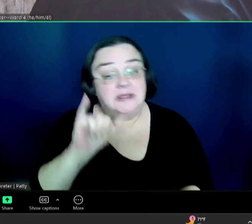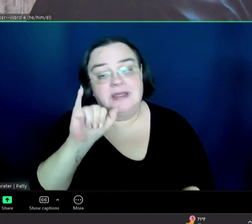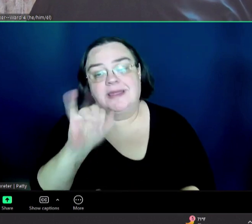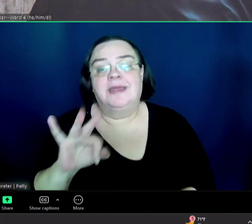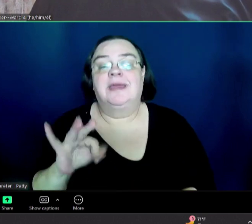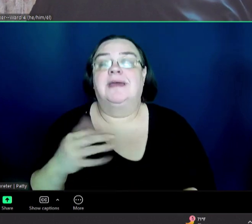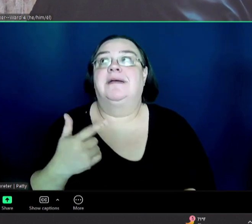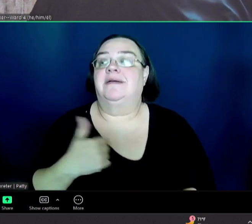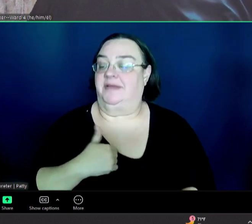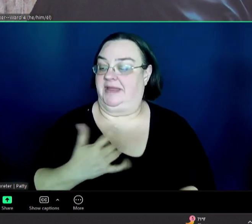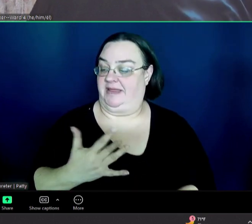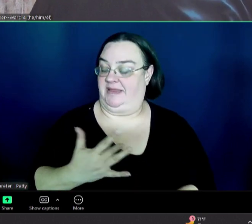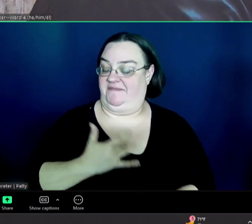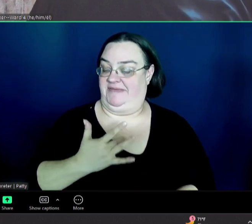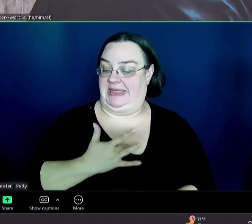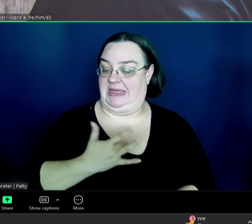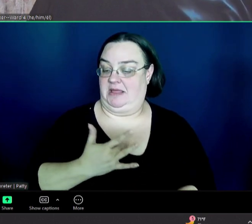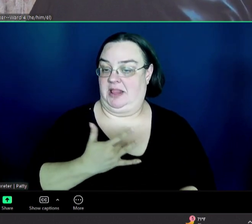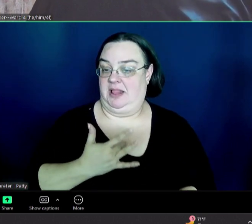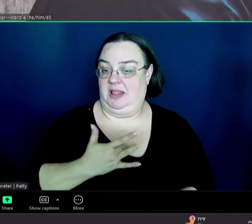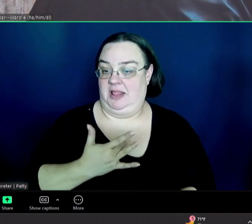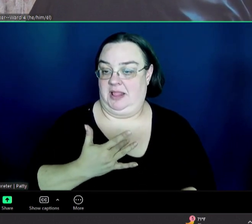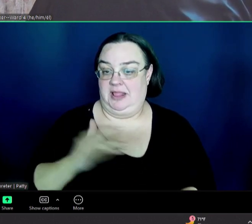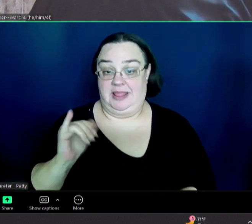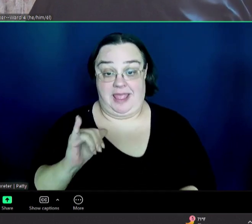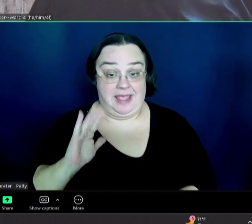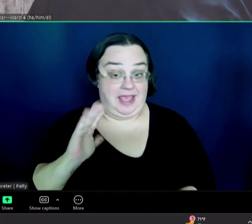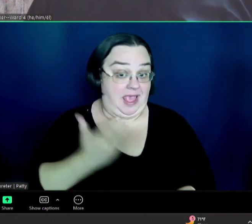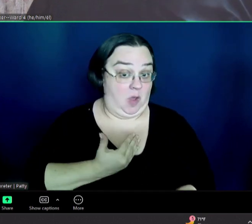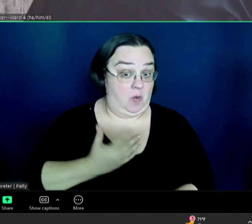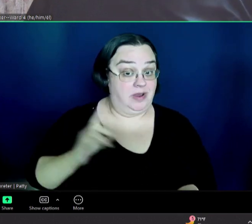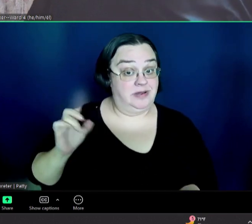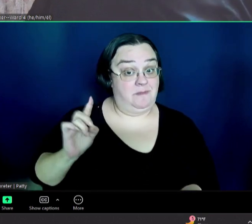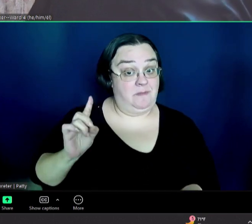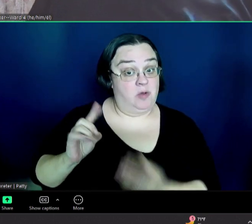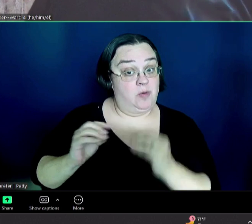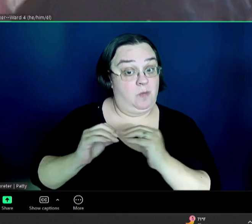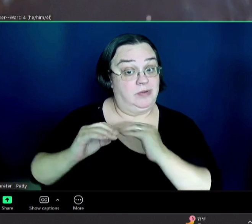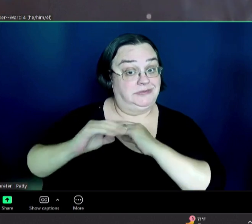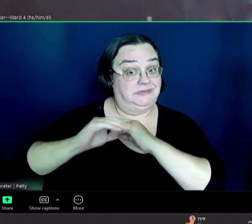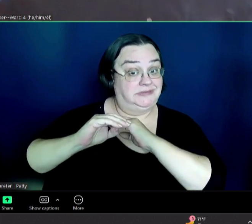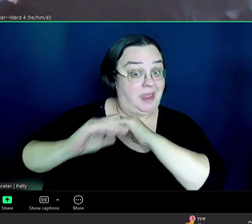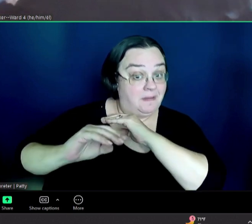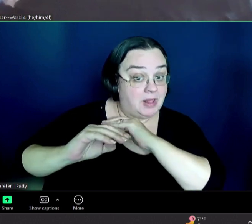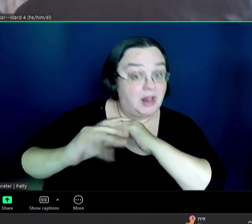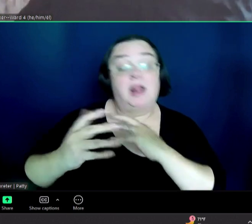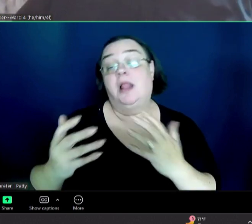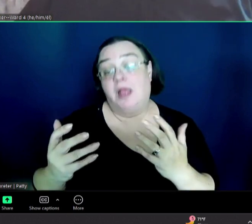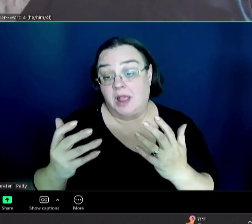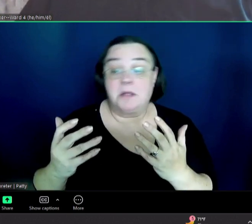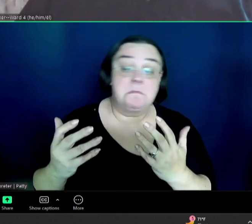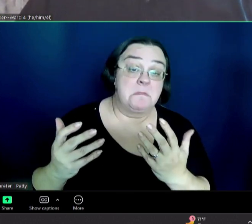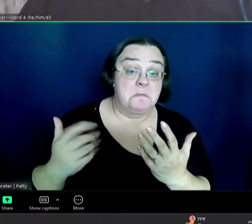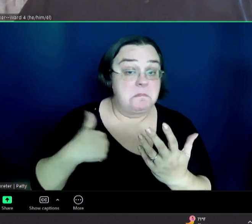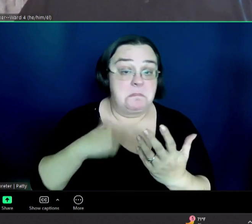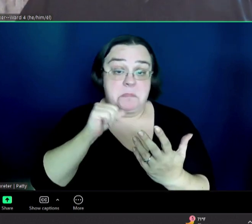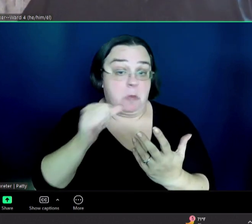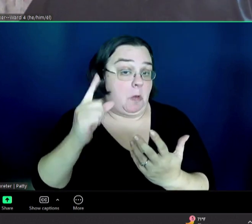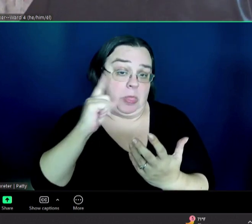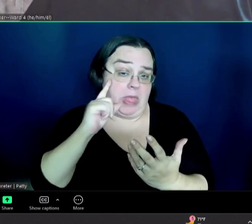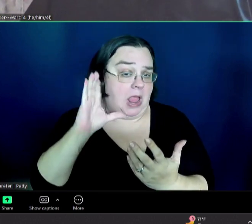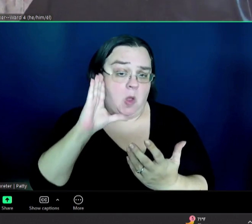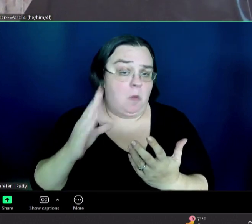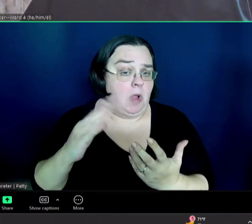like our democracy were stable, I don't think I would feel as